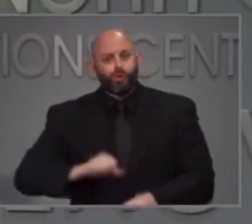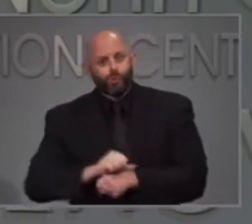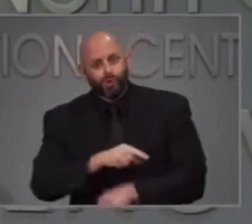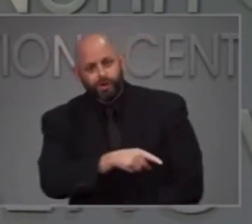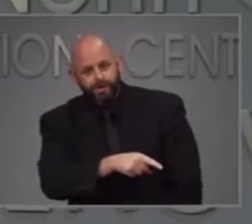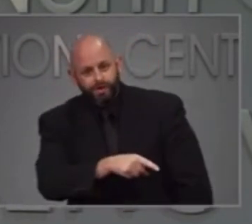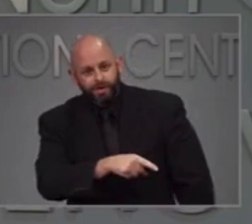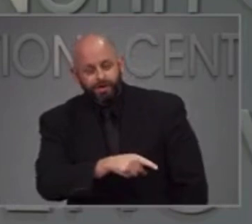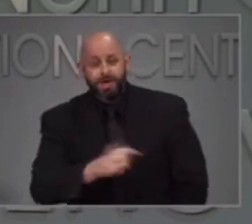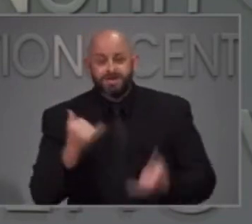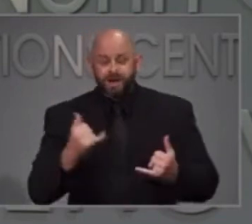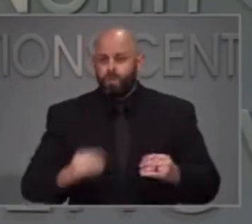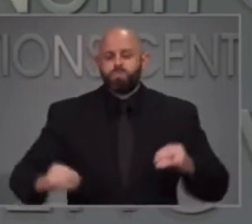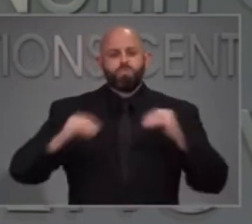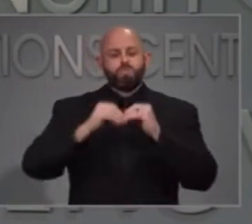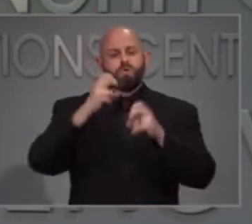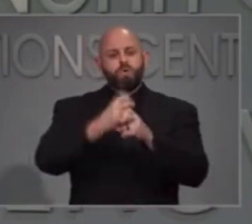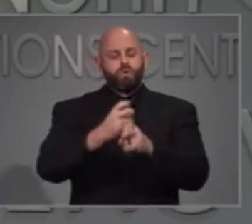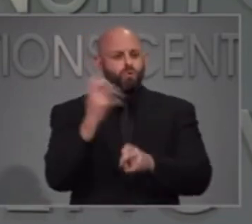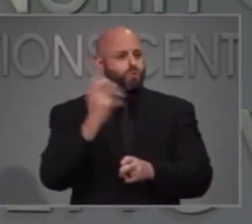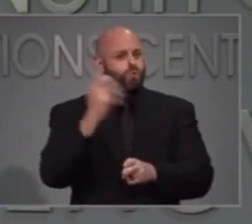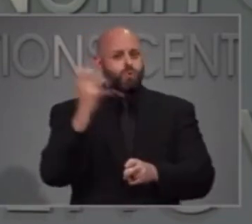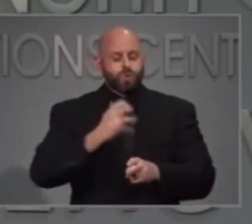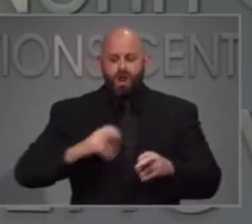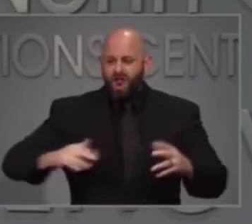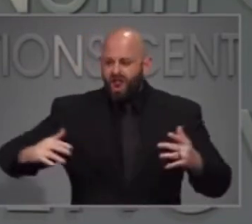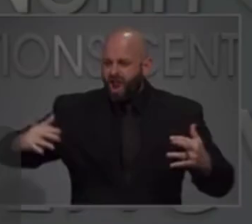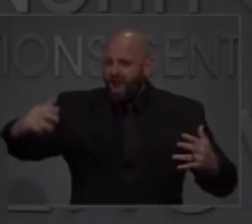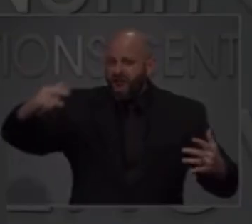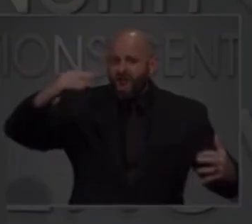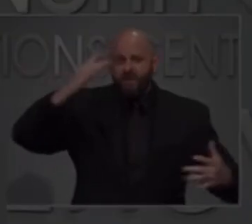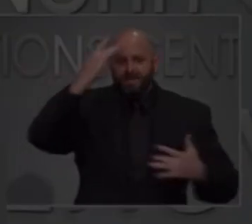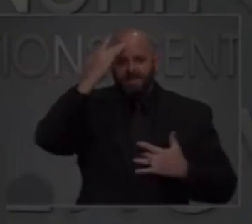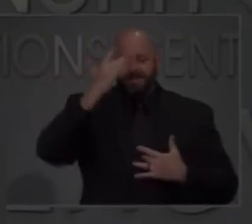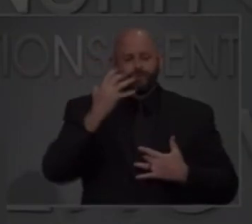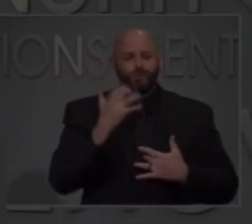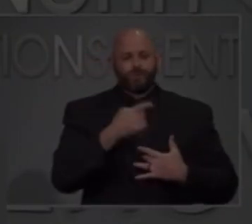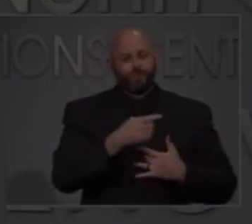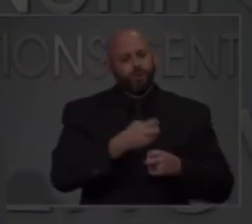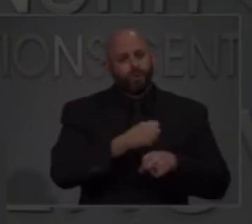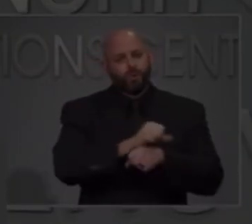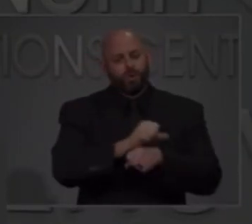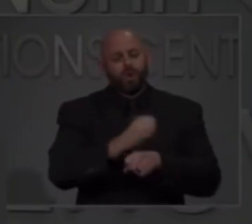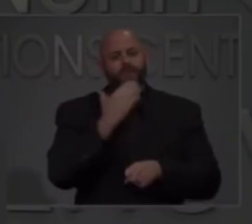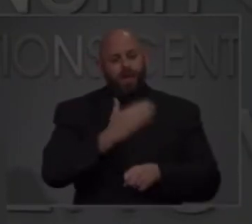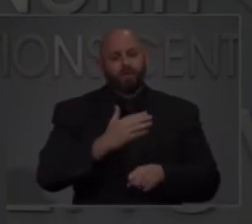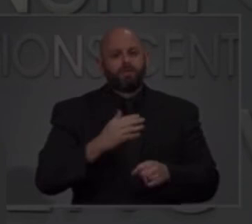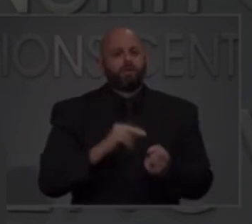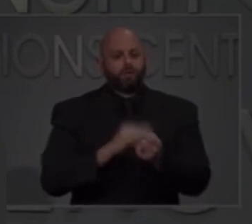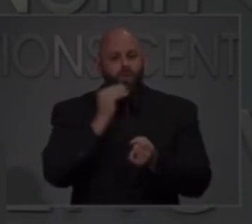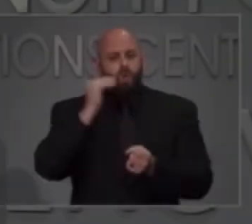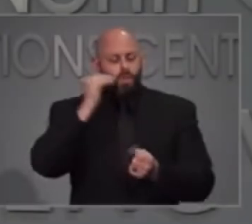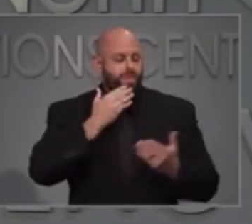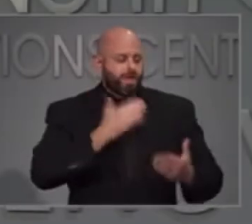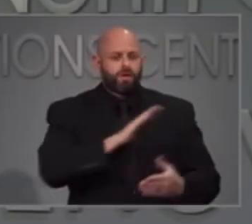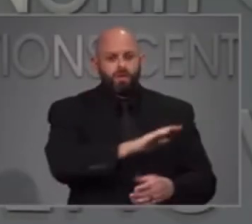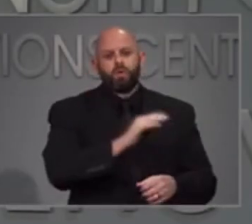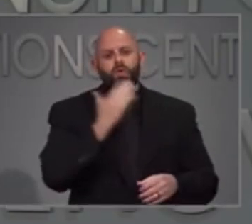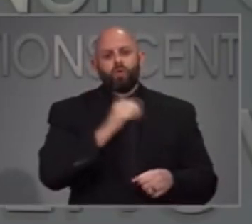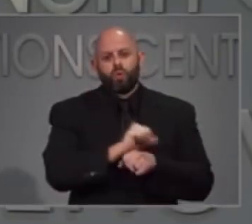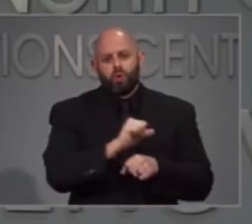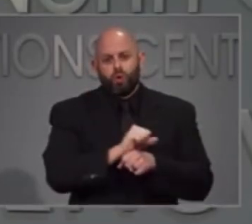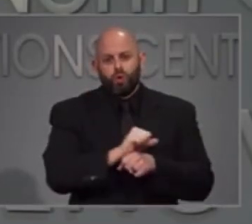so much harder now as we face this pandemic. We're grateful for their good work. And I know that this